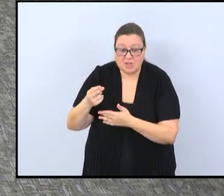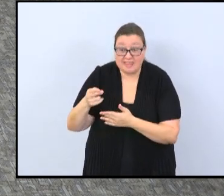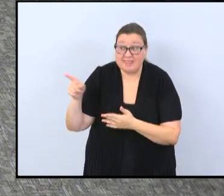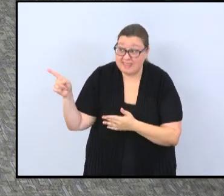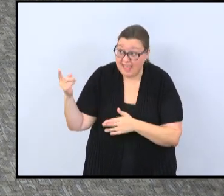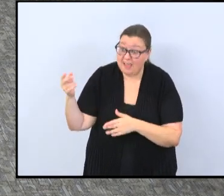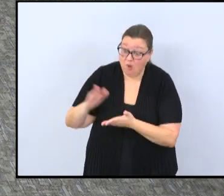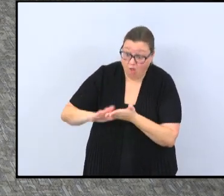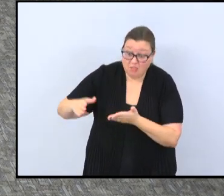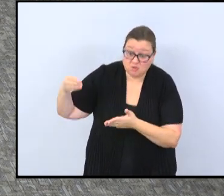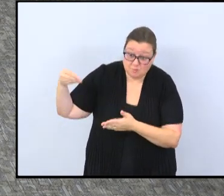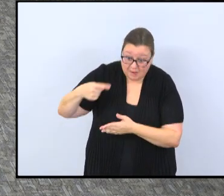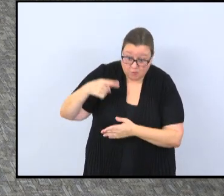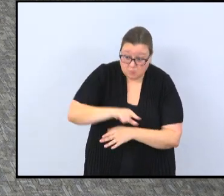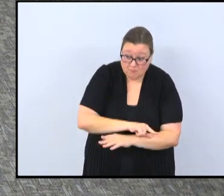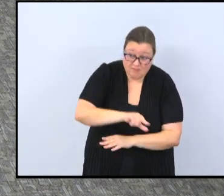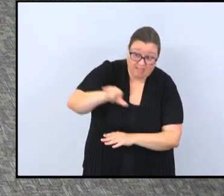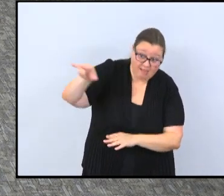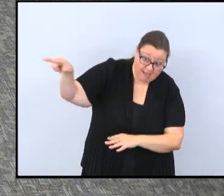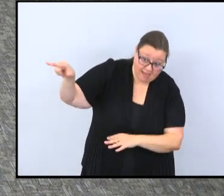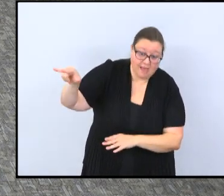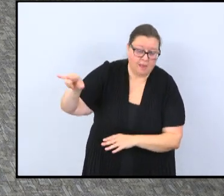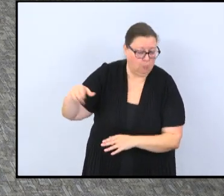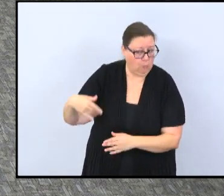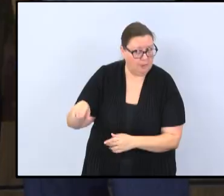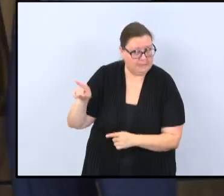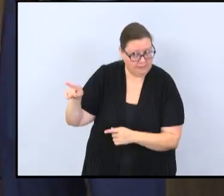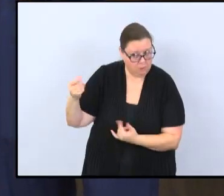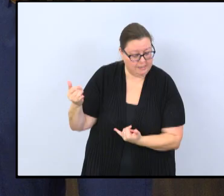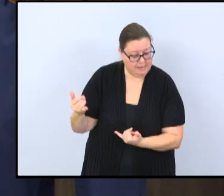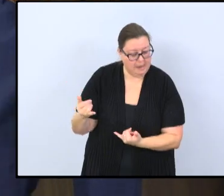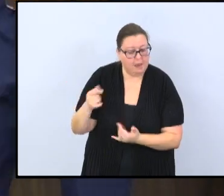so that is where he is today. So,